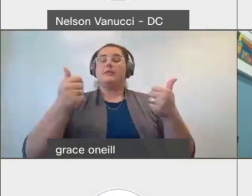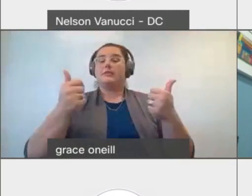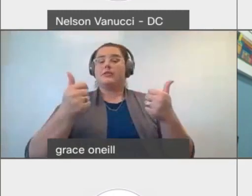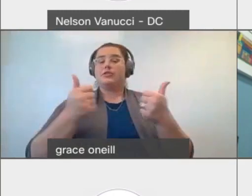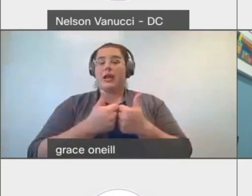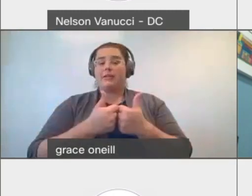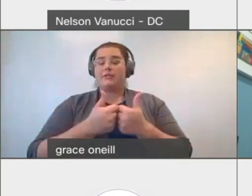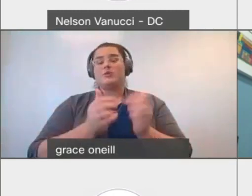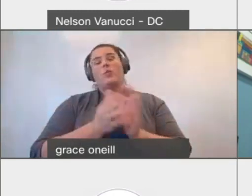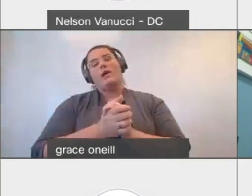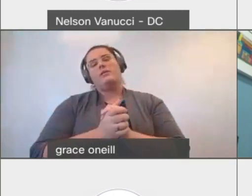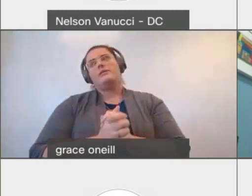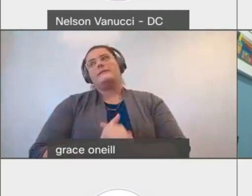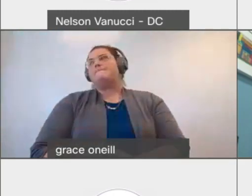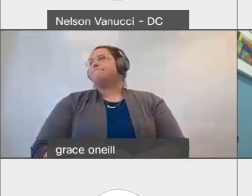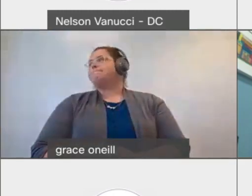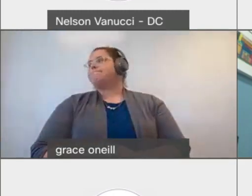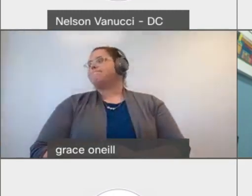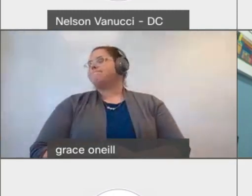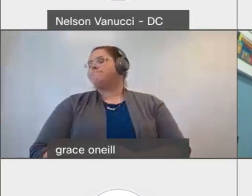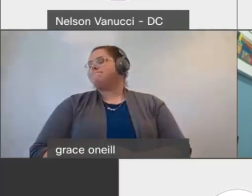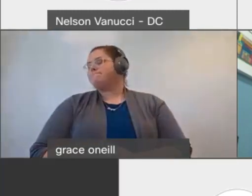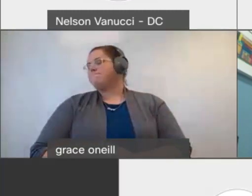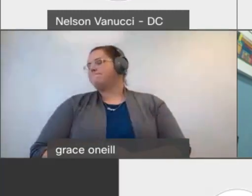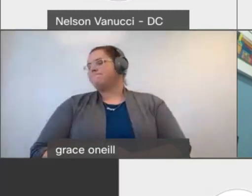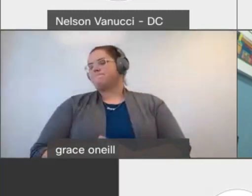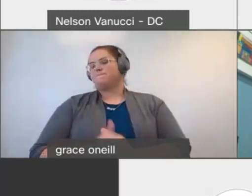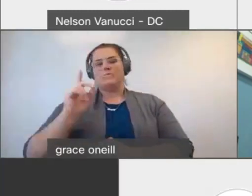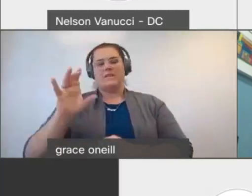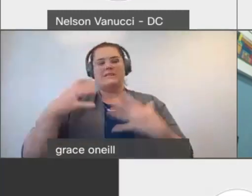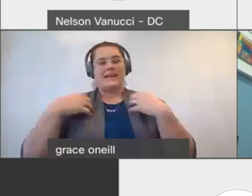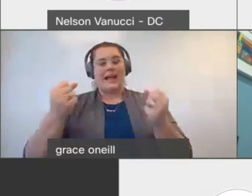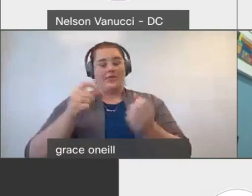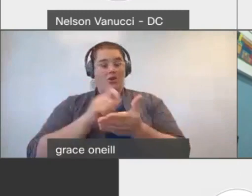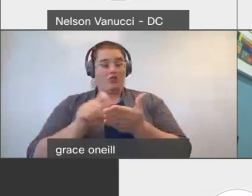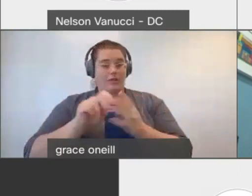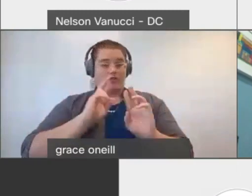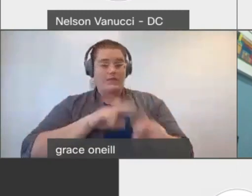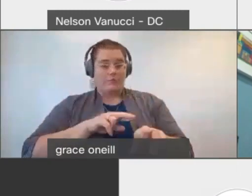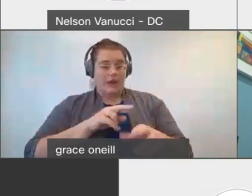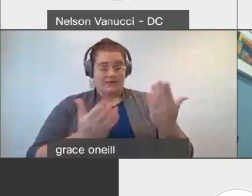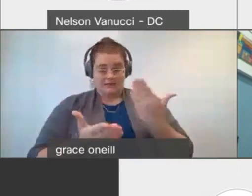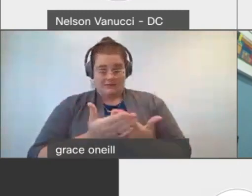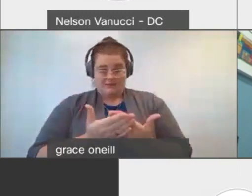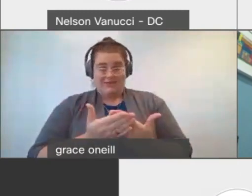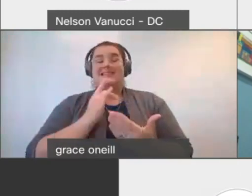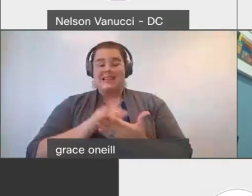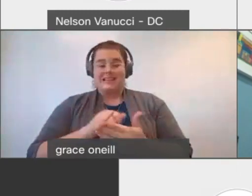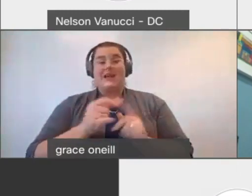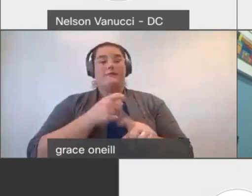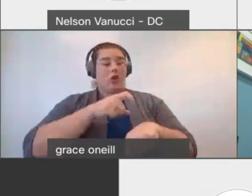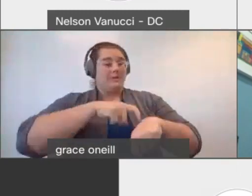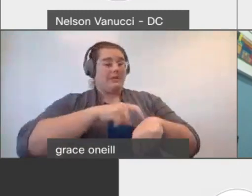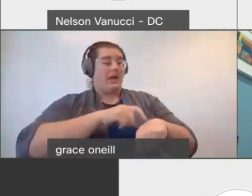well, what we have as a written response from DC Health at this time is from the time that a waiver request